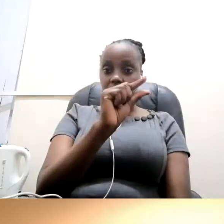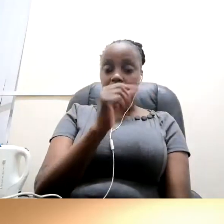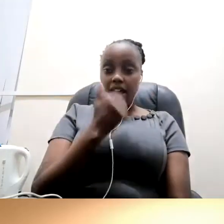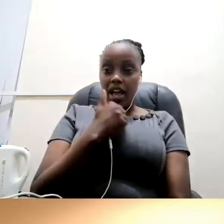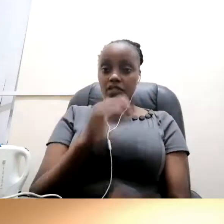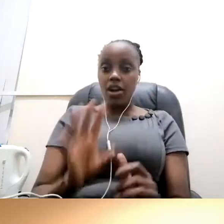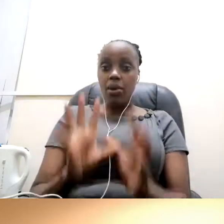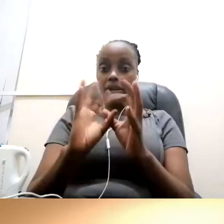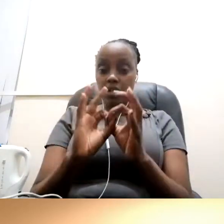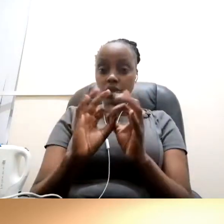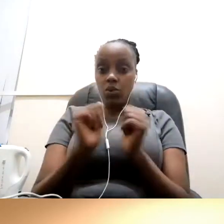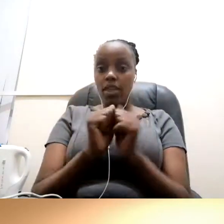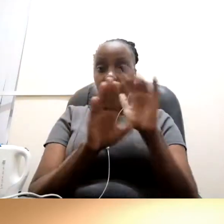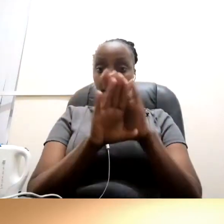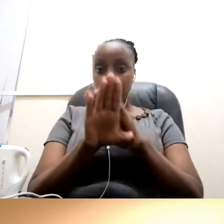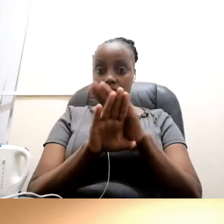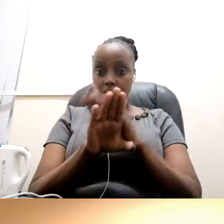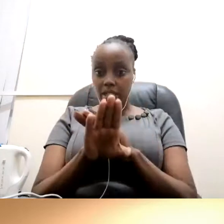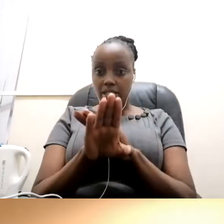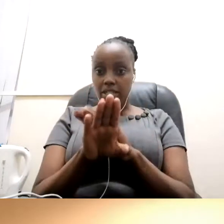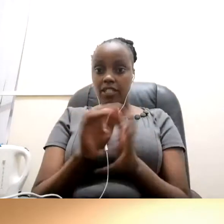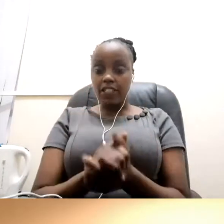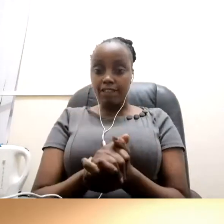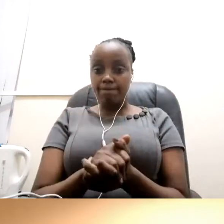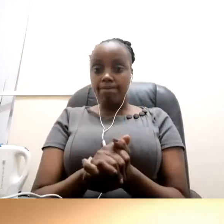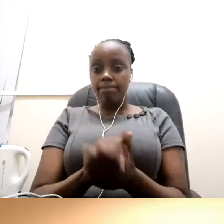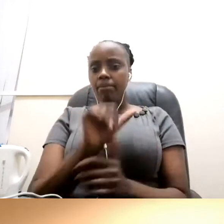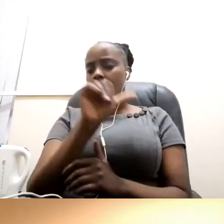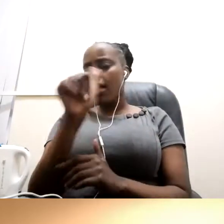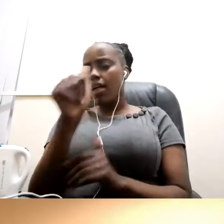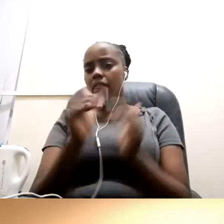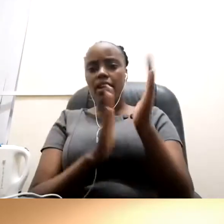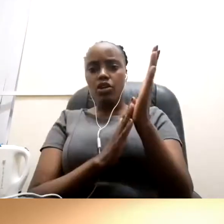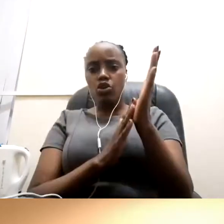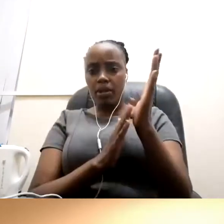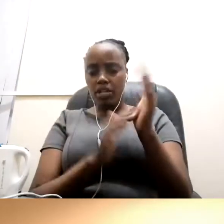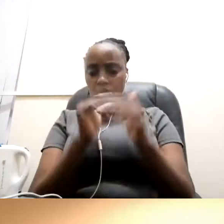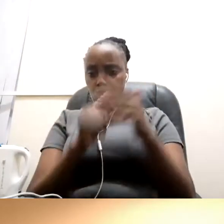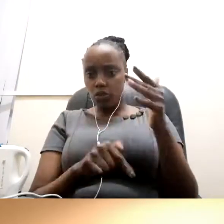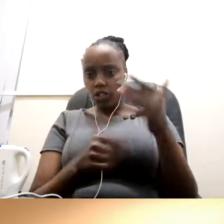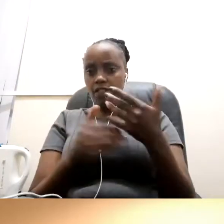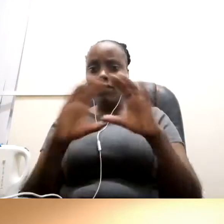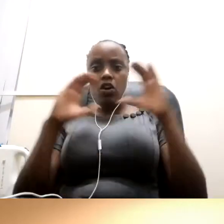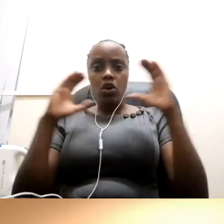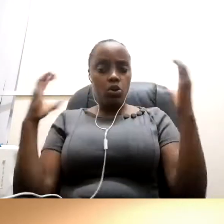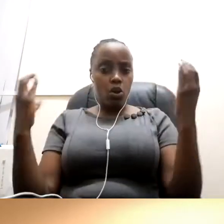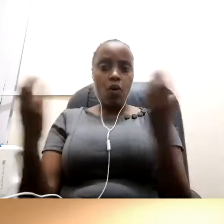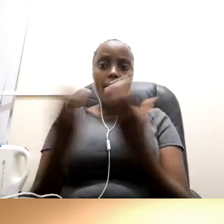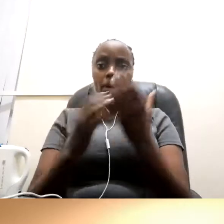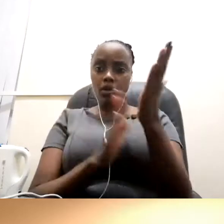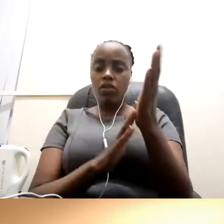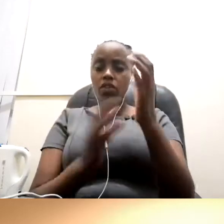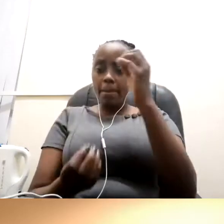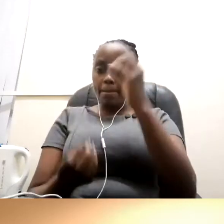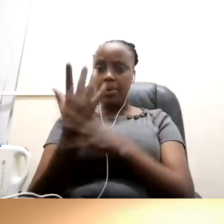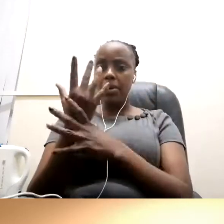with accessibility. Other recommendation, global recommendation to create a